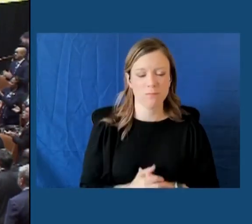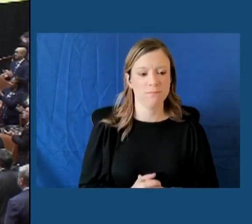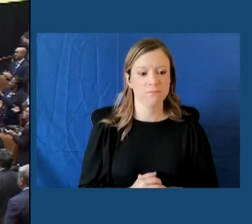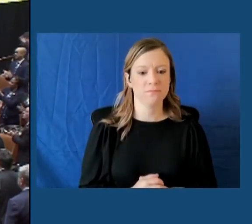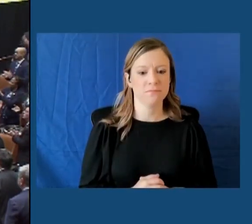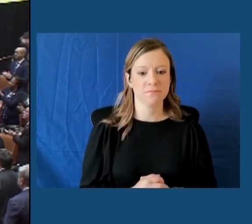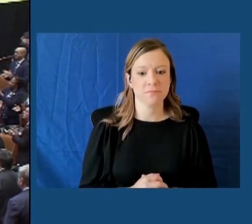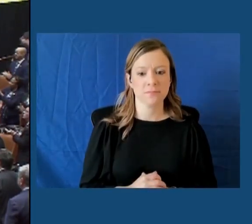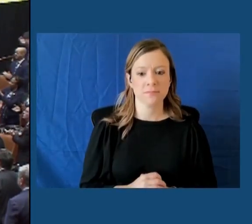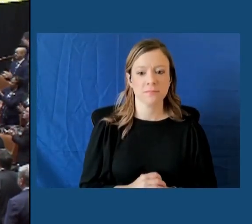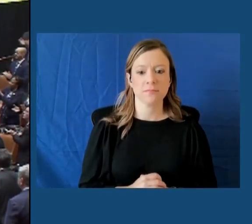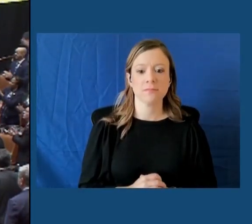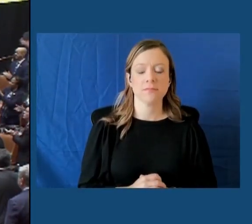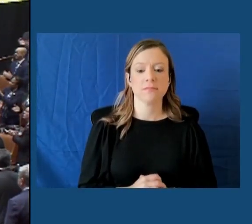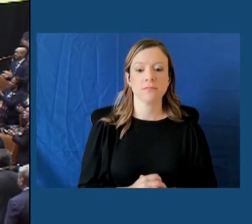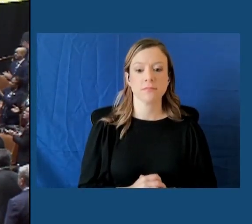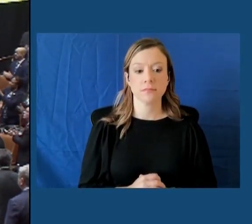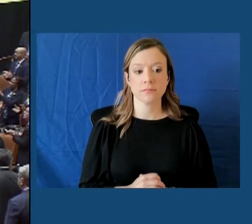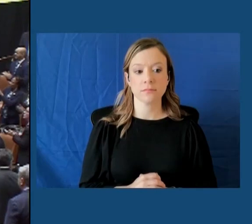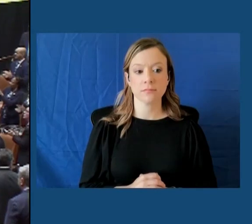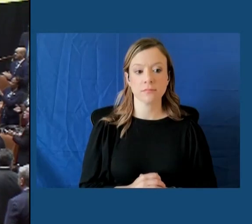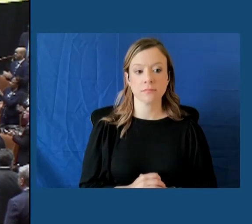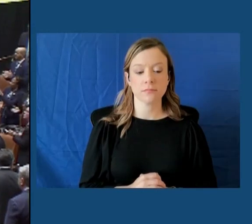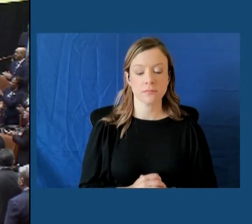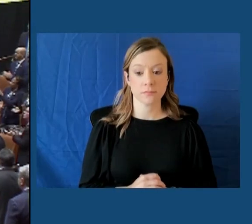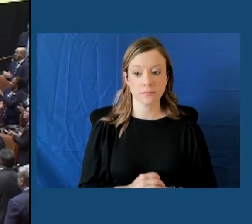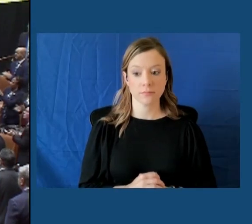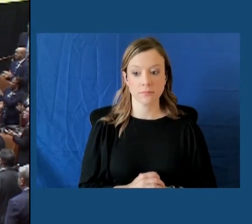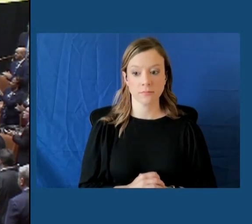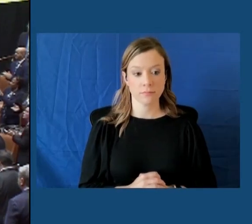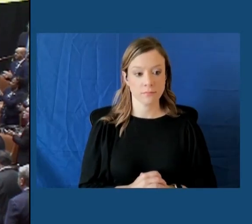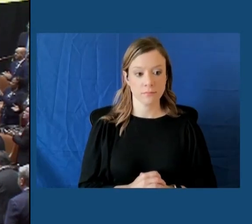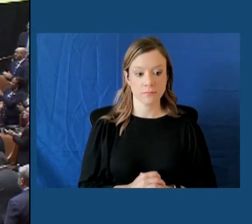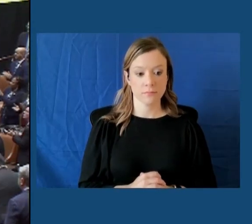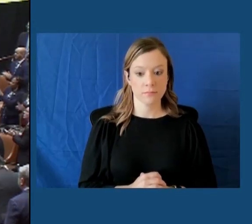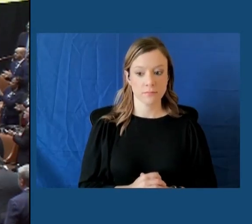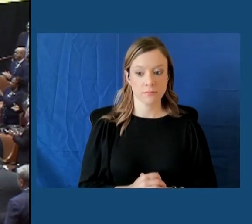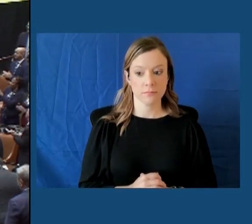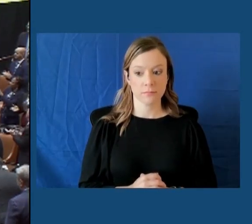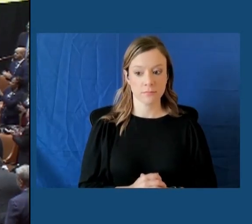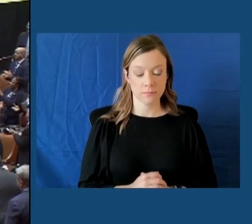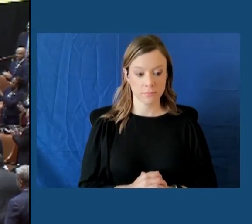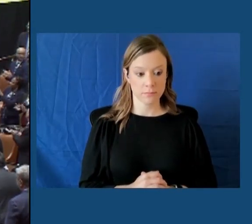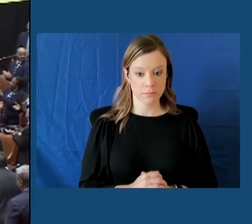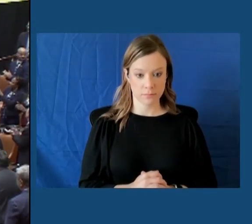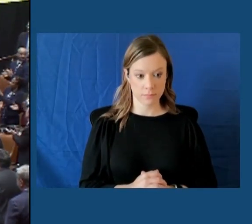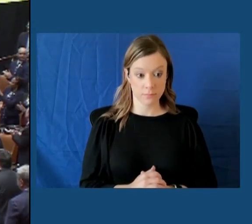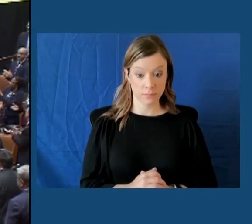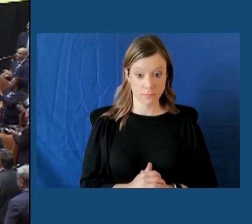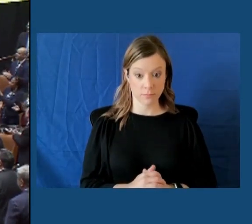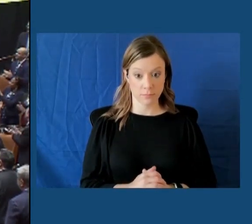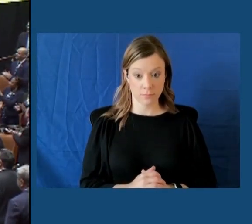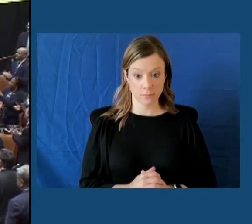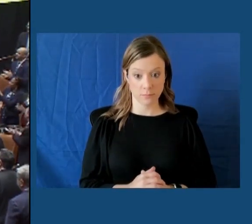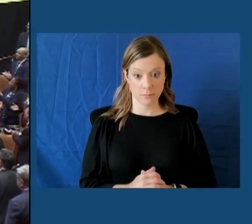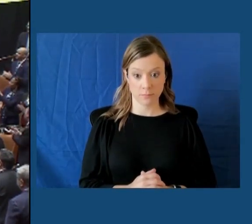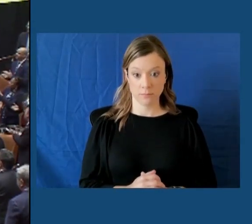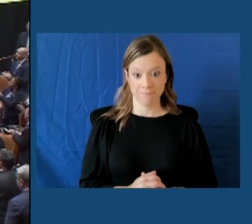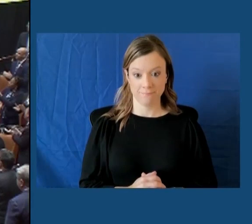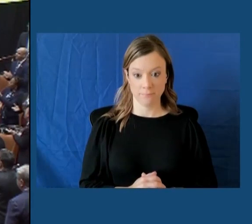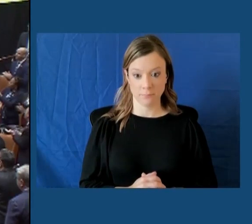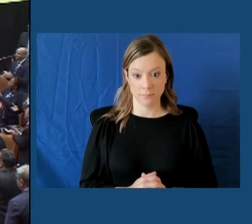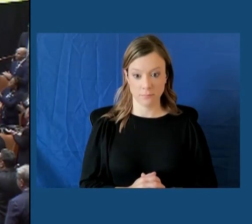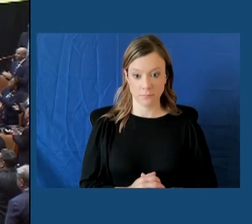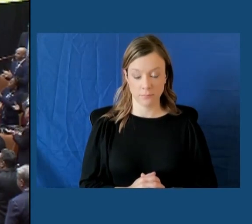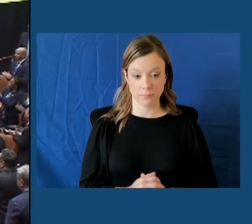going to say goodbye from the studio, and we're going to send you to the chamber in Albany right now. And just a reminder, though,